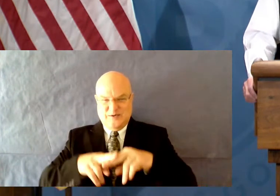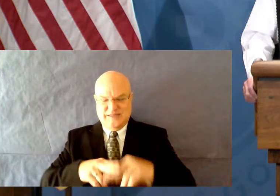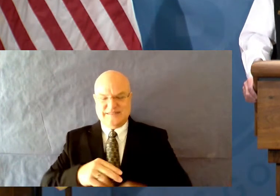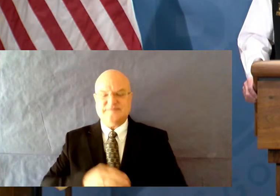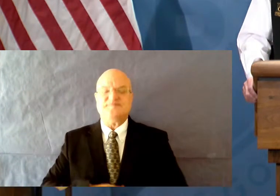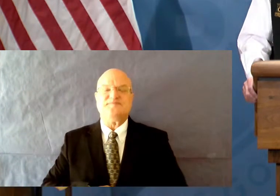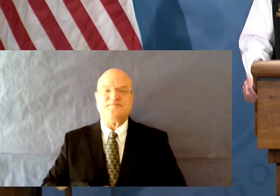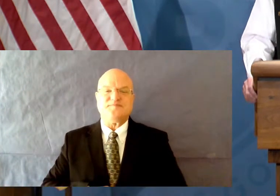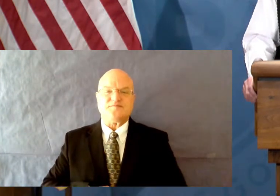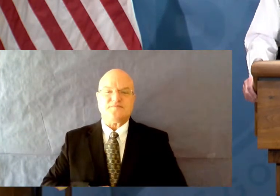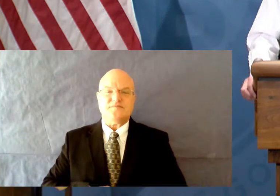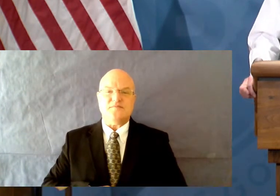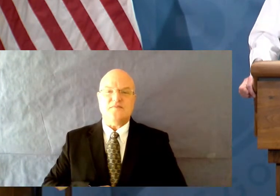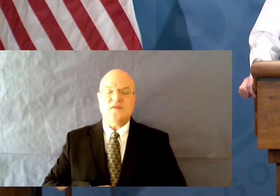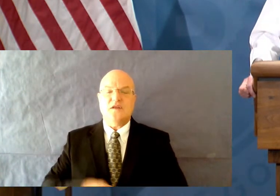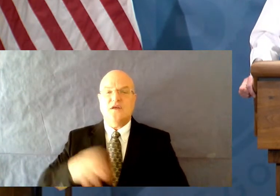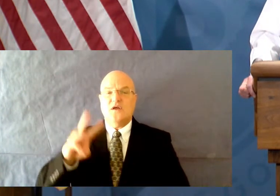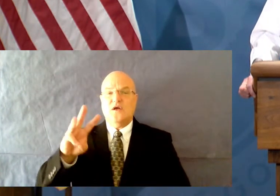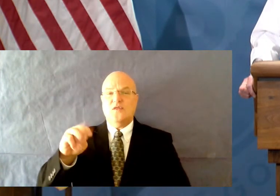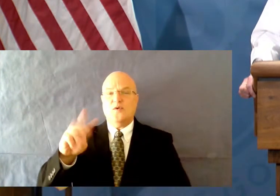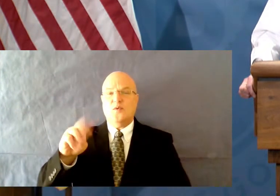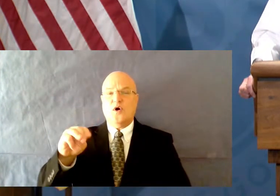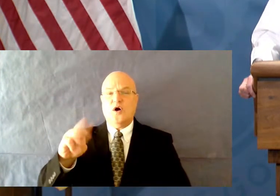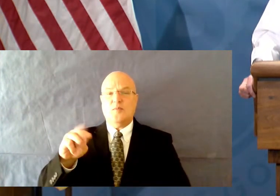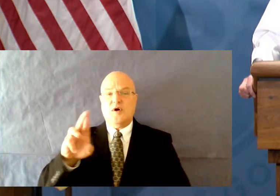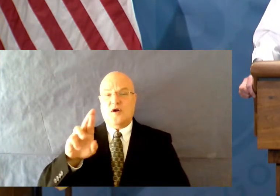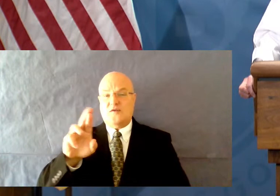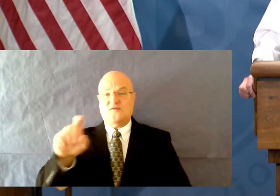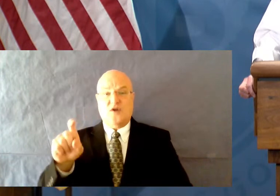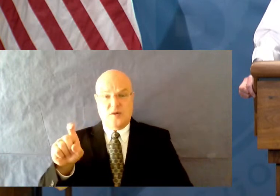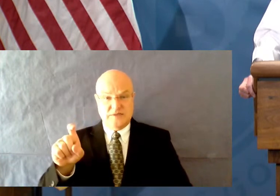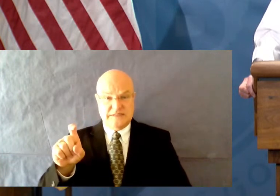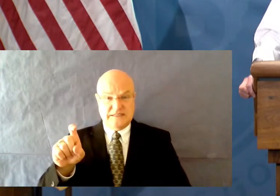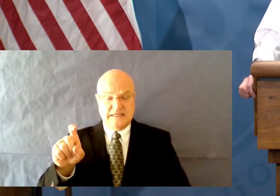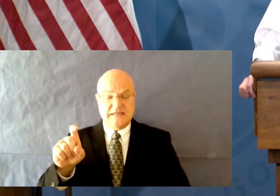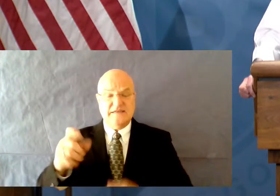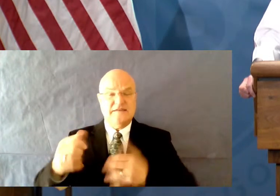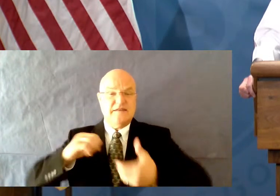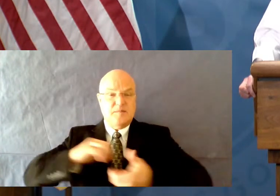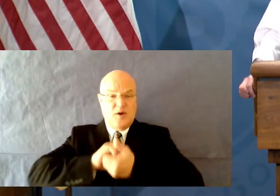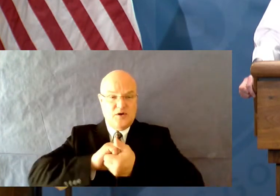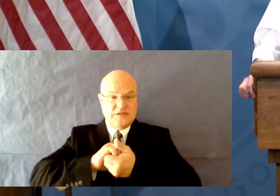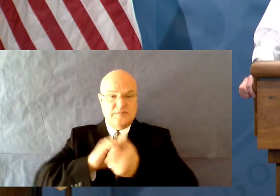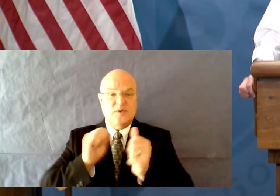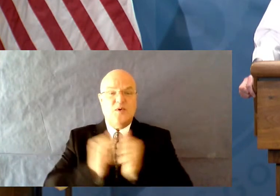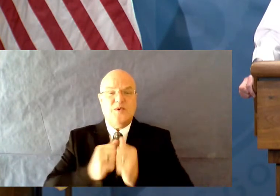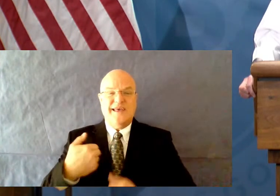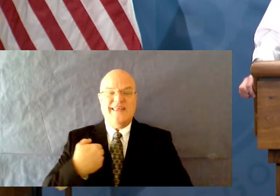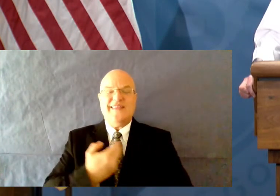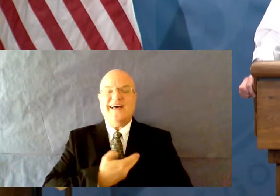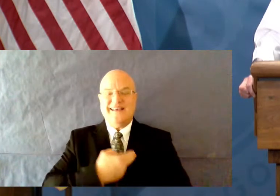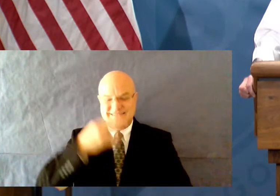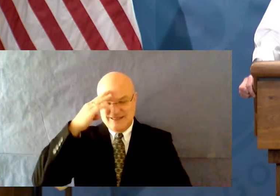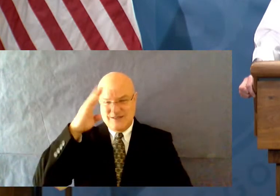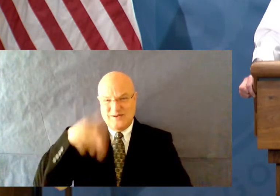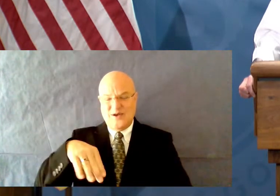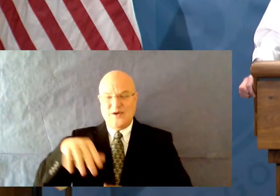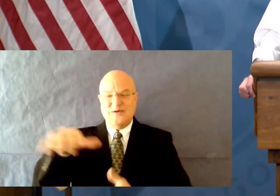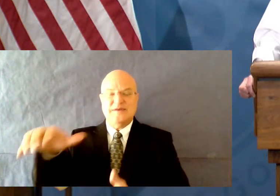of the Walmart pharmacy, we appreciate their partnership with us, and as you know, they were